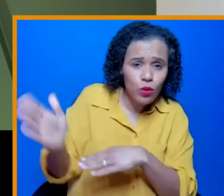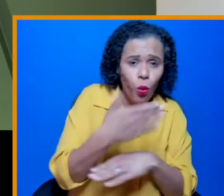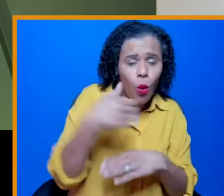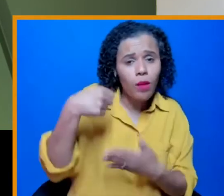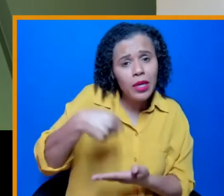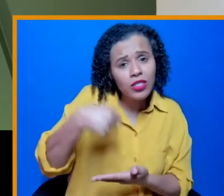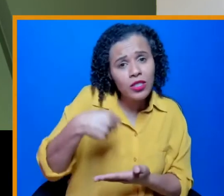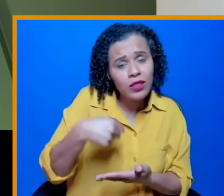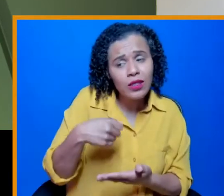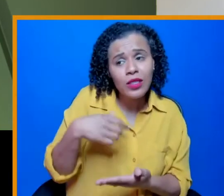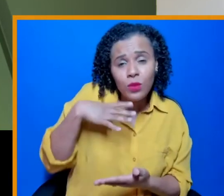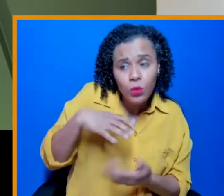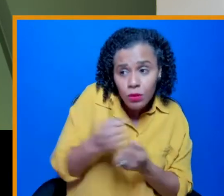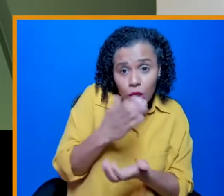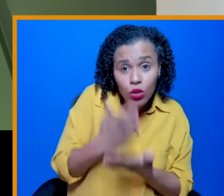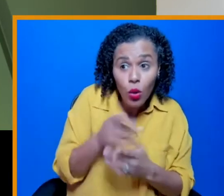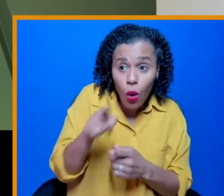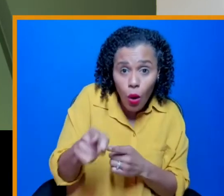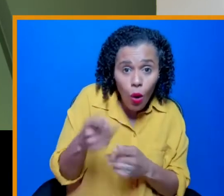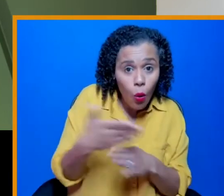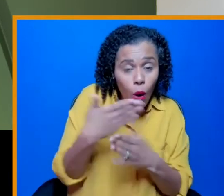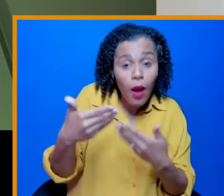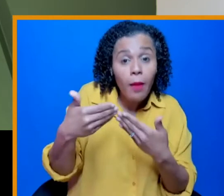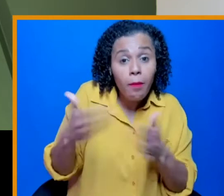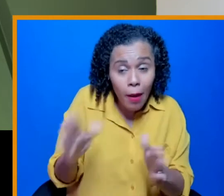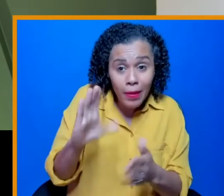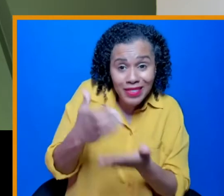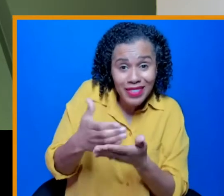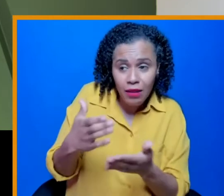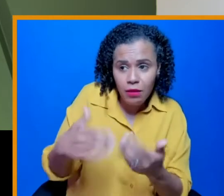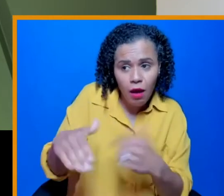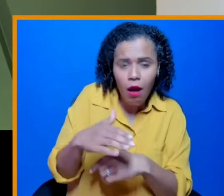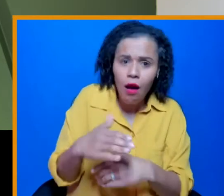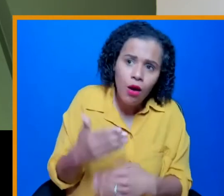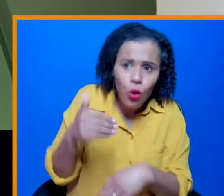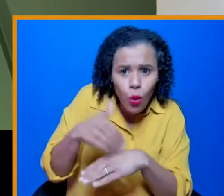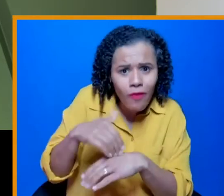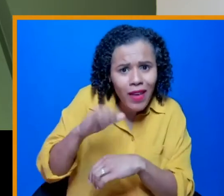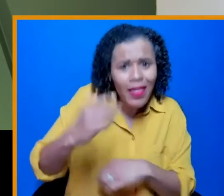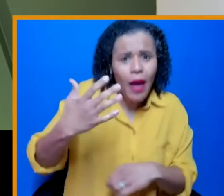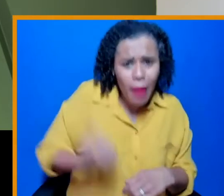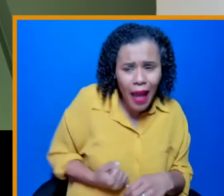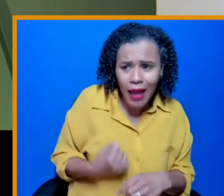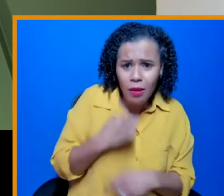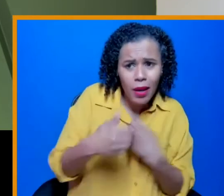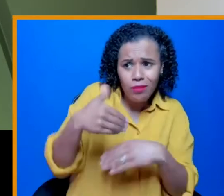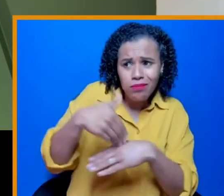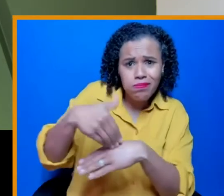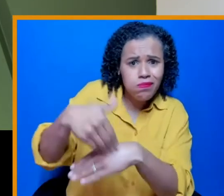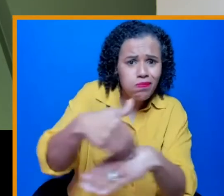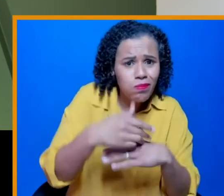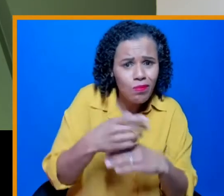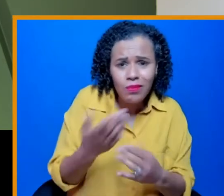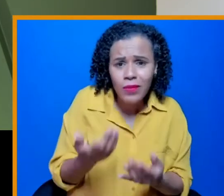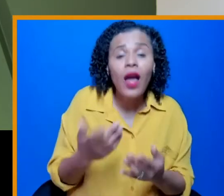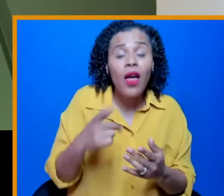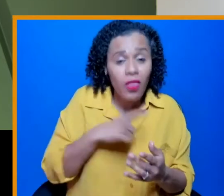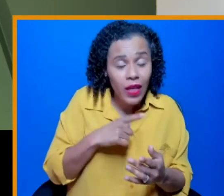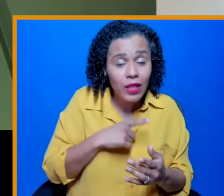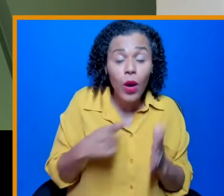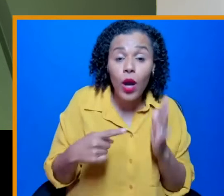the public sector don't see yet another real-term squeeze on their pay. And that's why I think we need to question a tax break, which